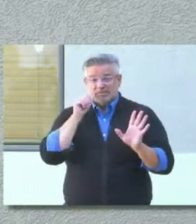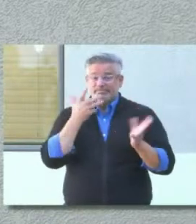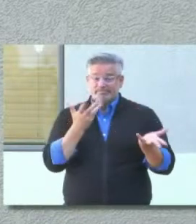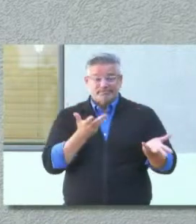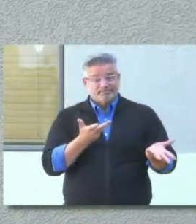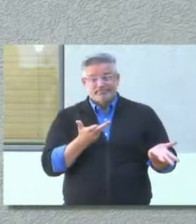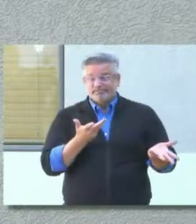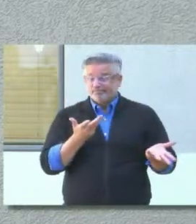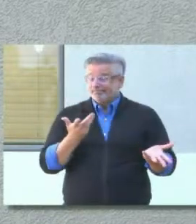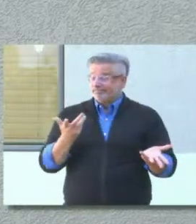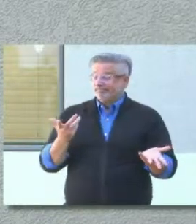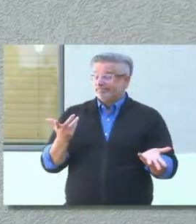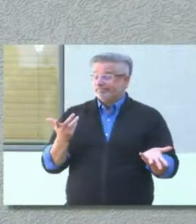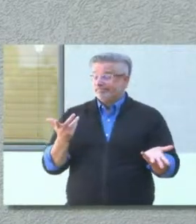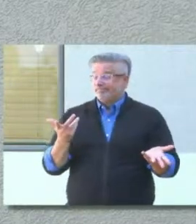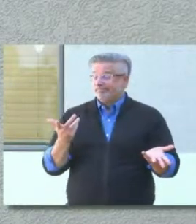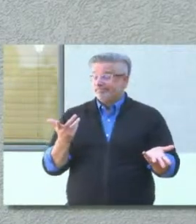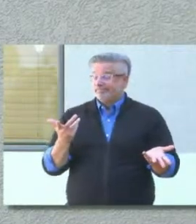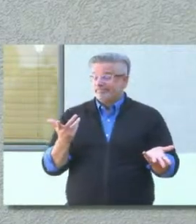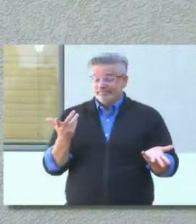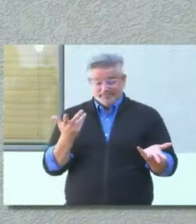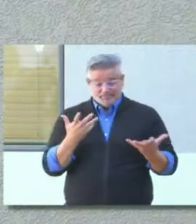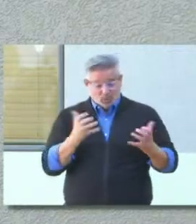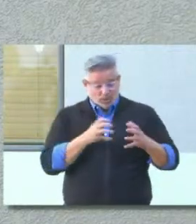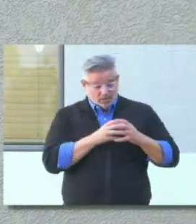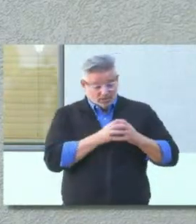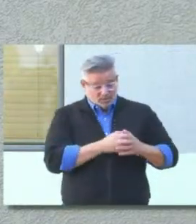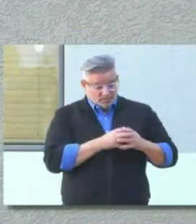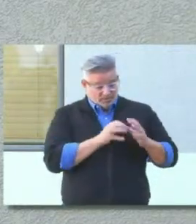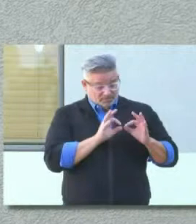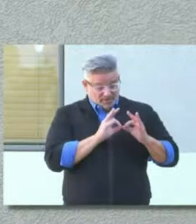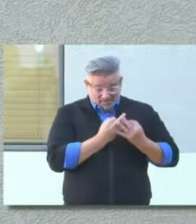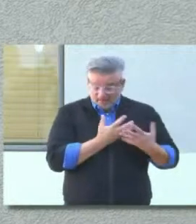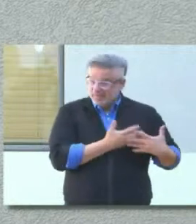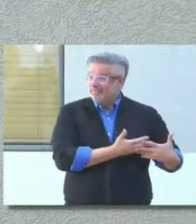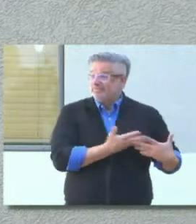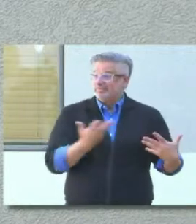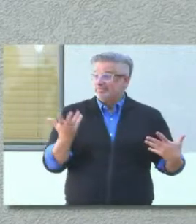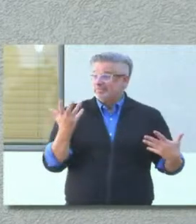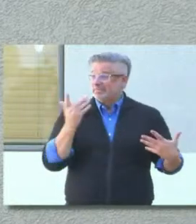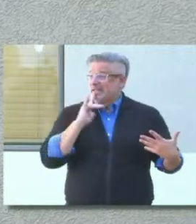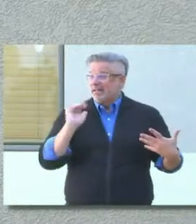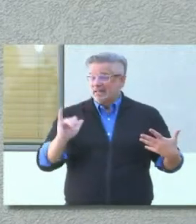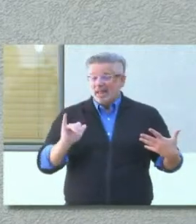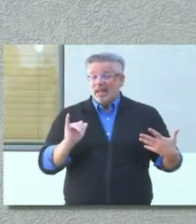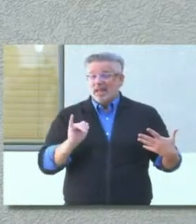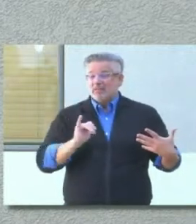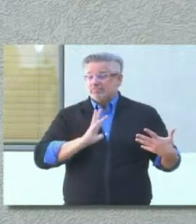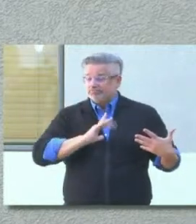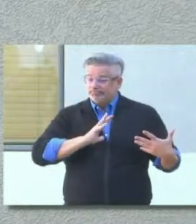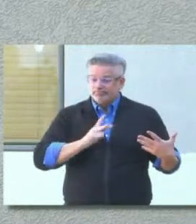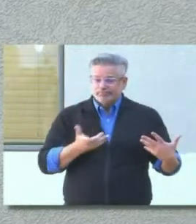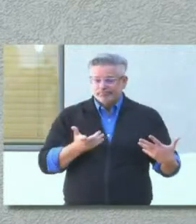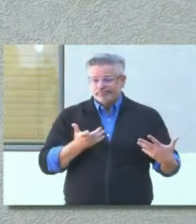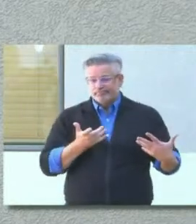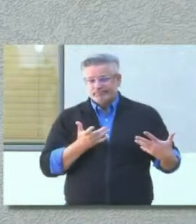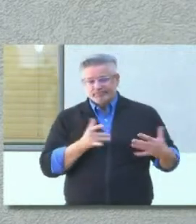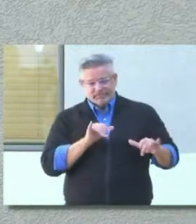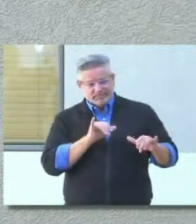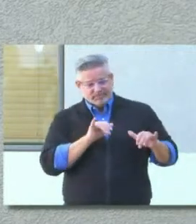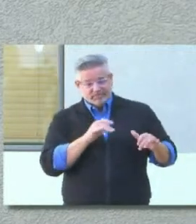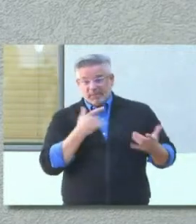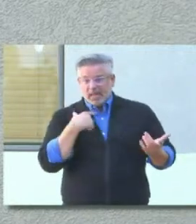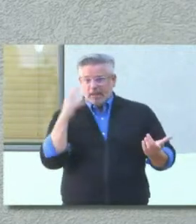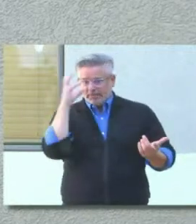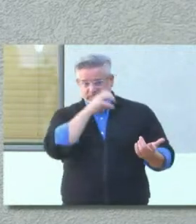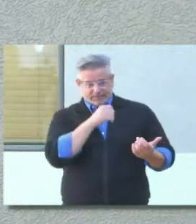spend time with the family. I actually put out a statement saying just that, and had the privilege of doing something that I would have